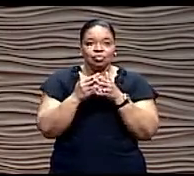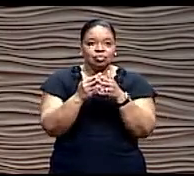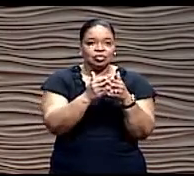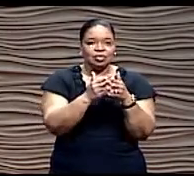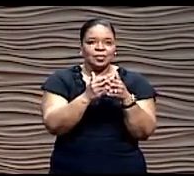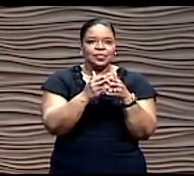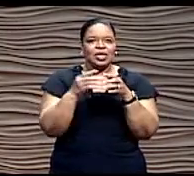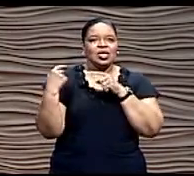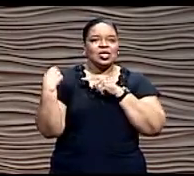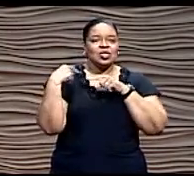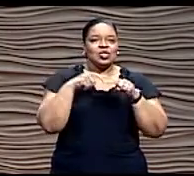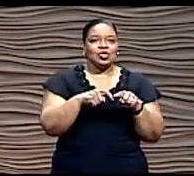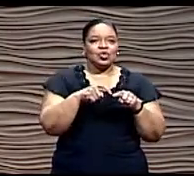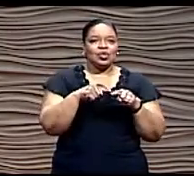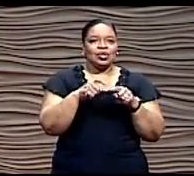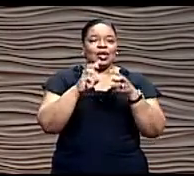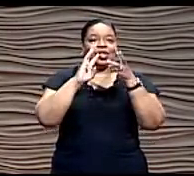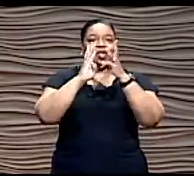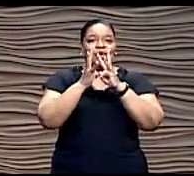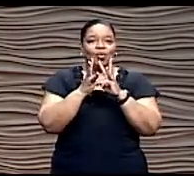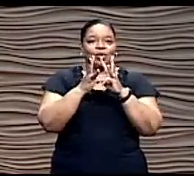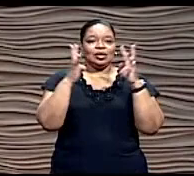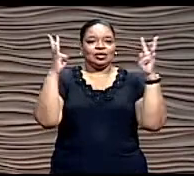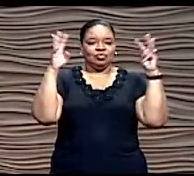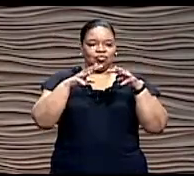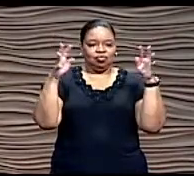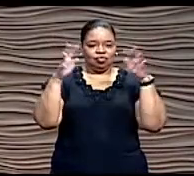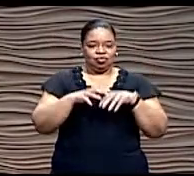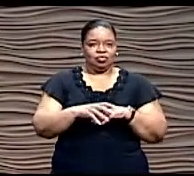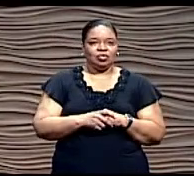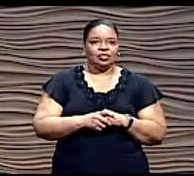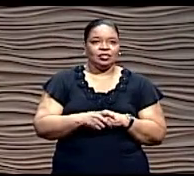And when the winter storm came,